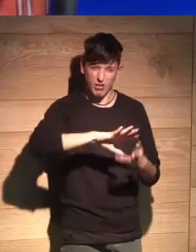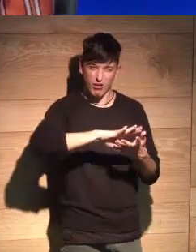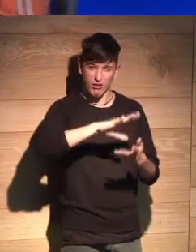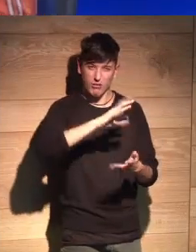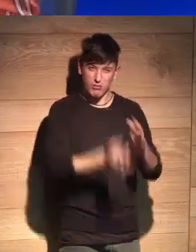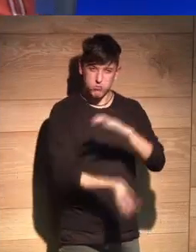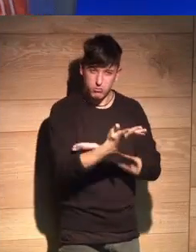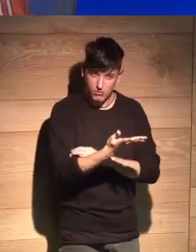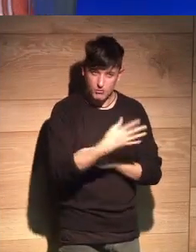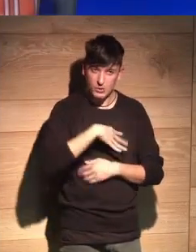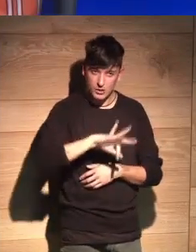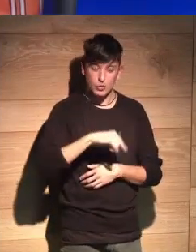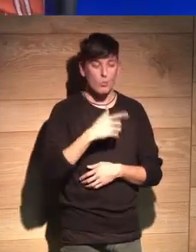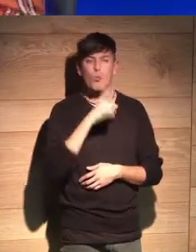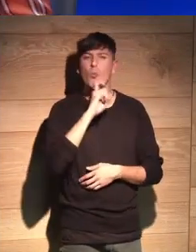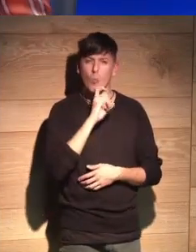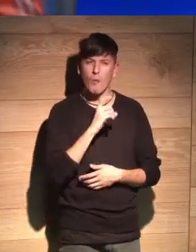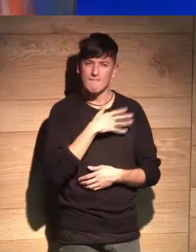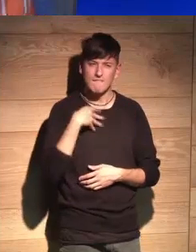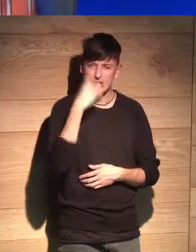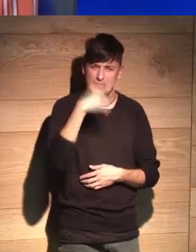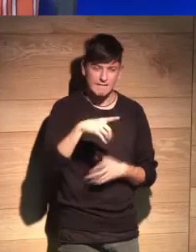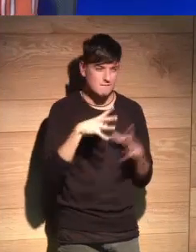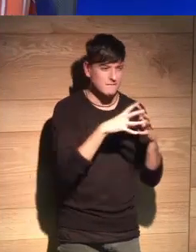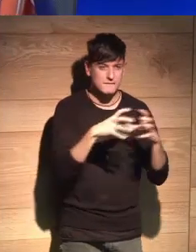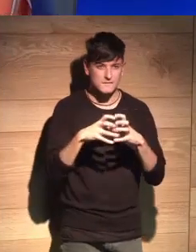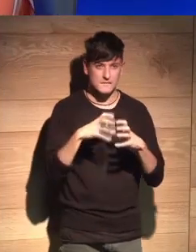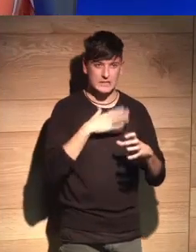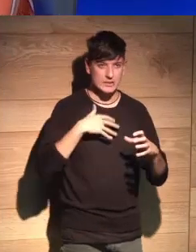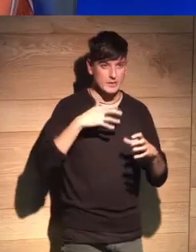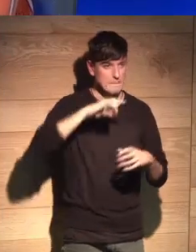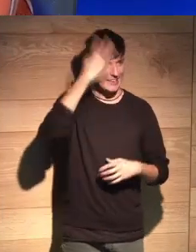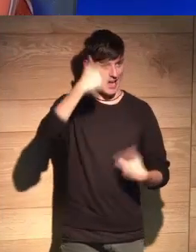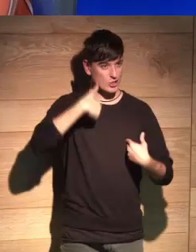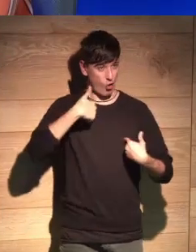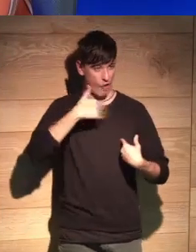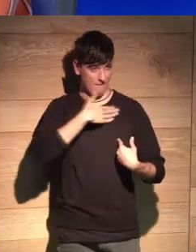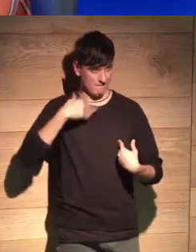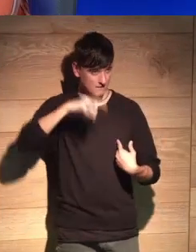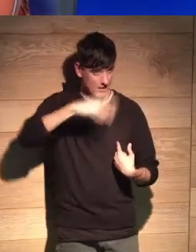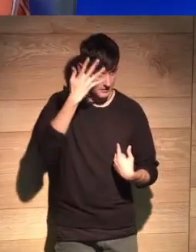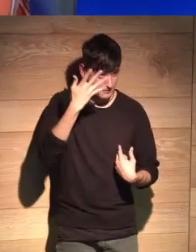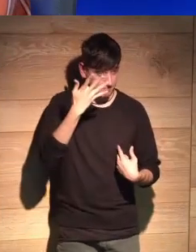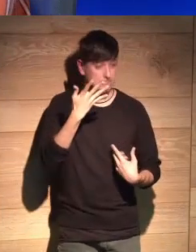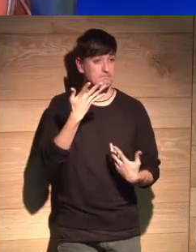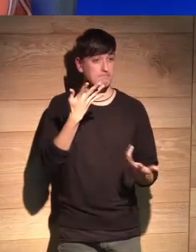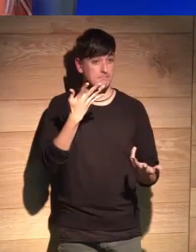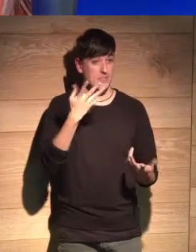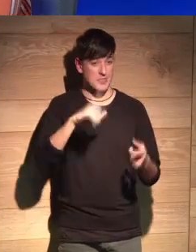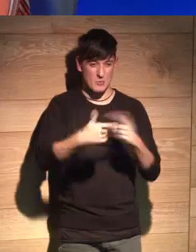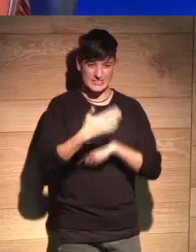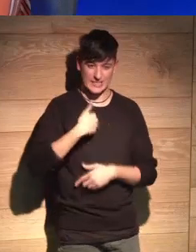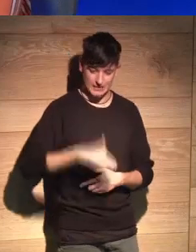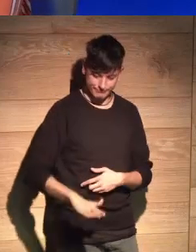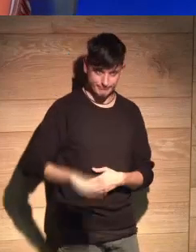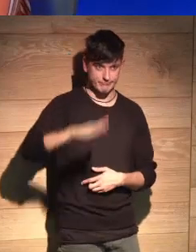wondering, could this be done in the future? I would like to know how, or I would like to be the one who invented that. And then,